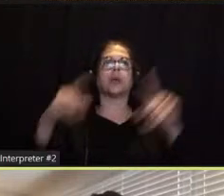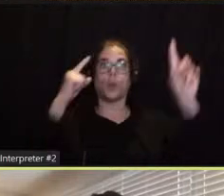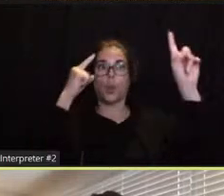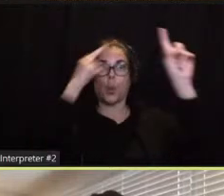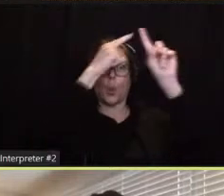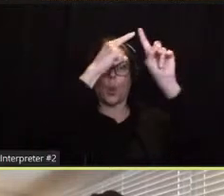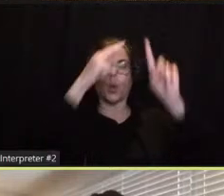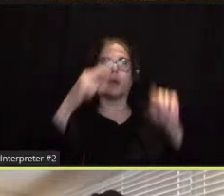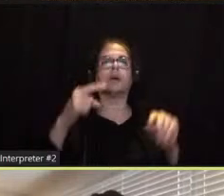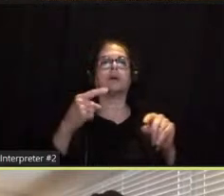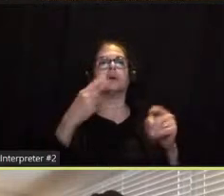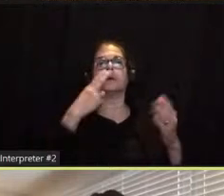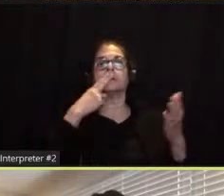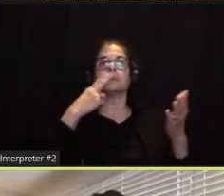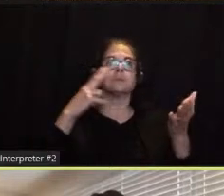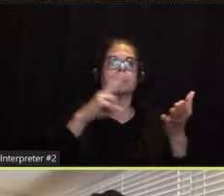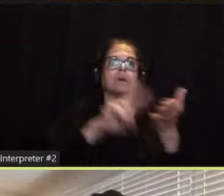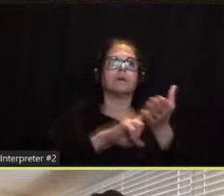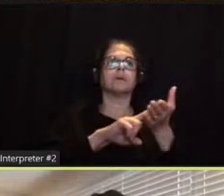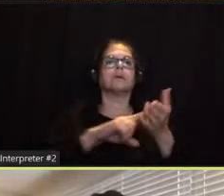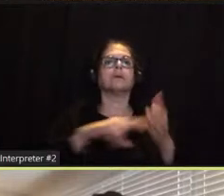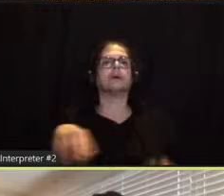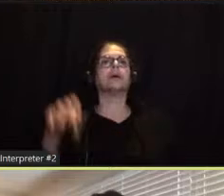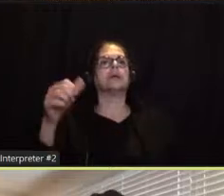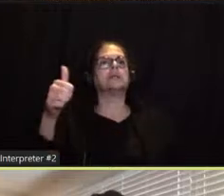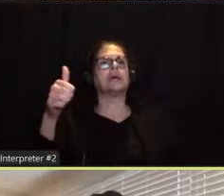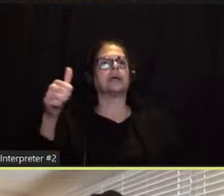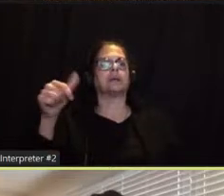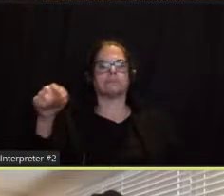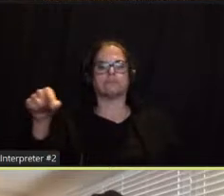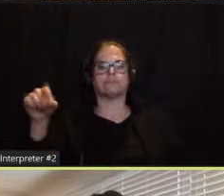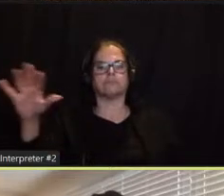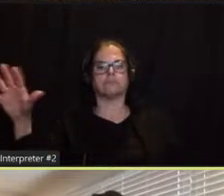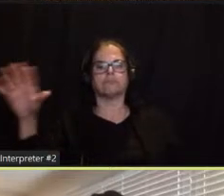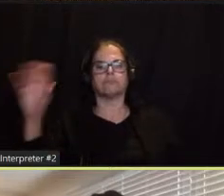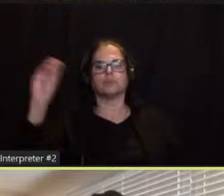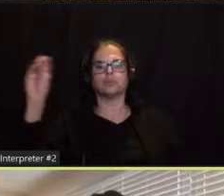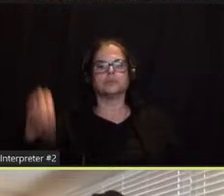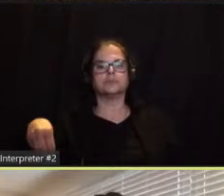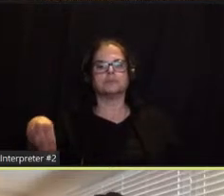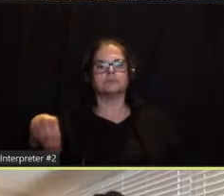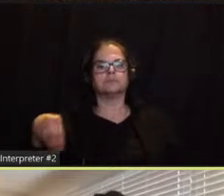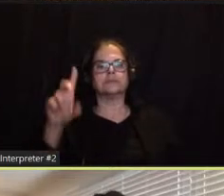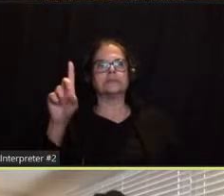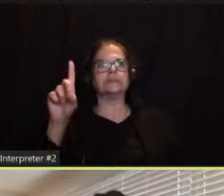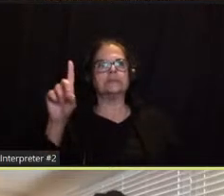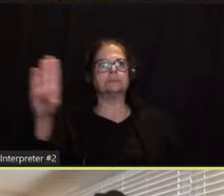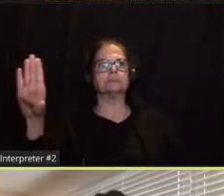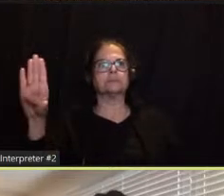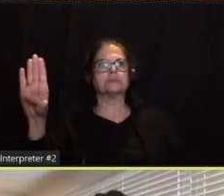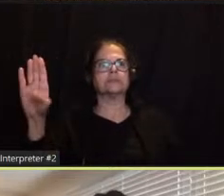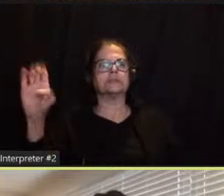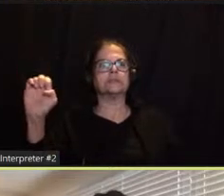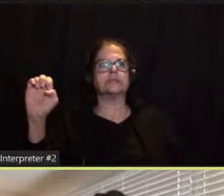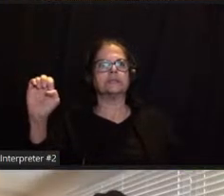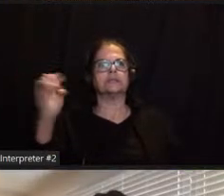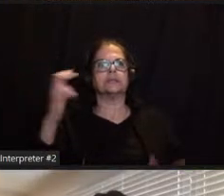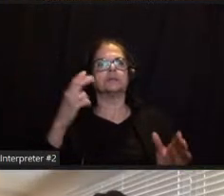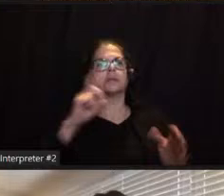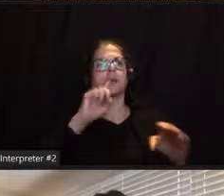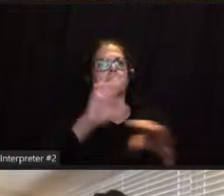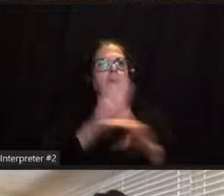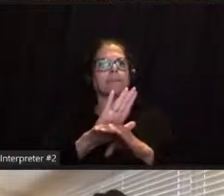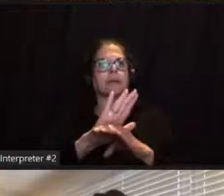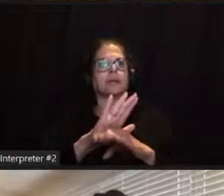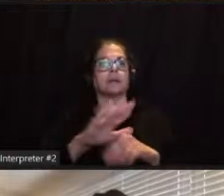to a 10.3% DB participation. So that will be the commitment for the contract.